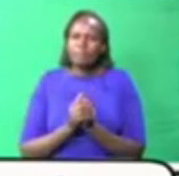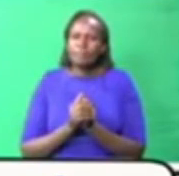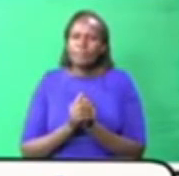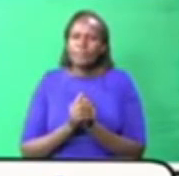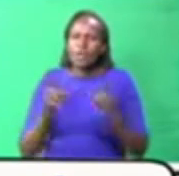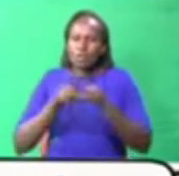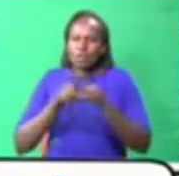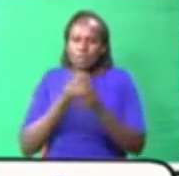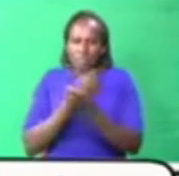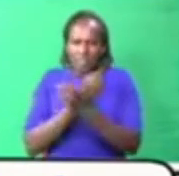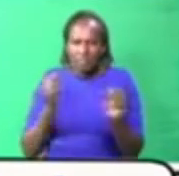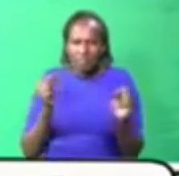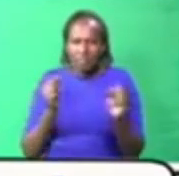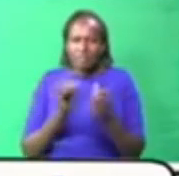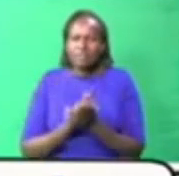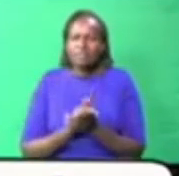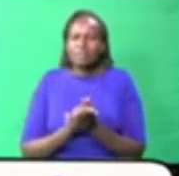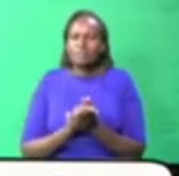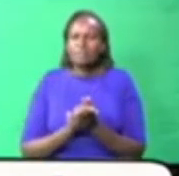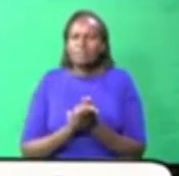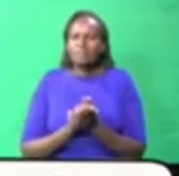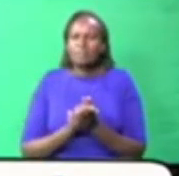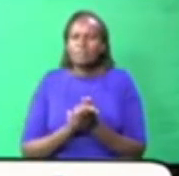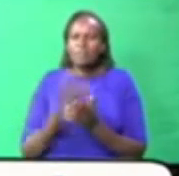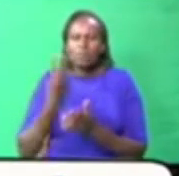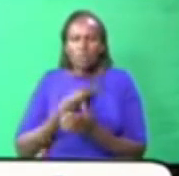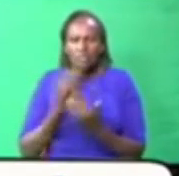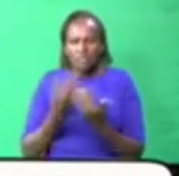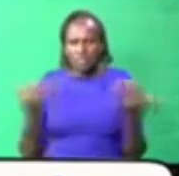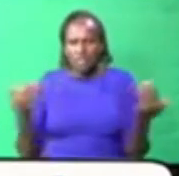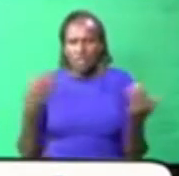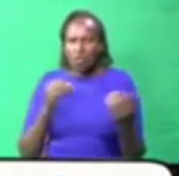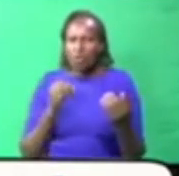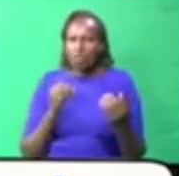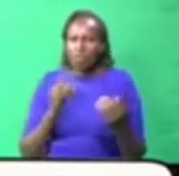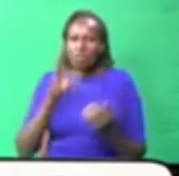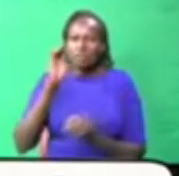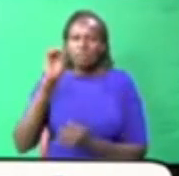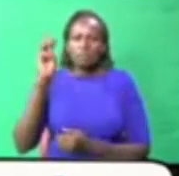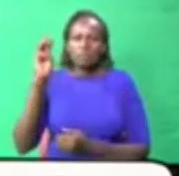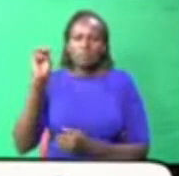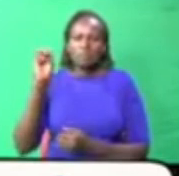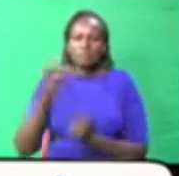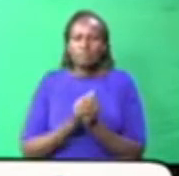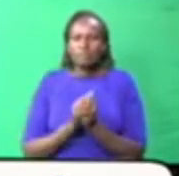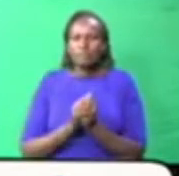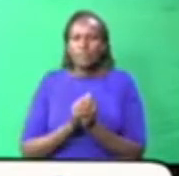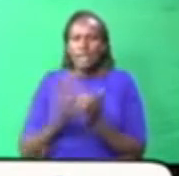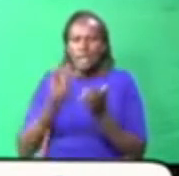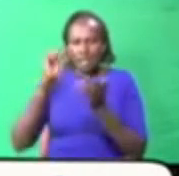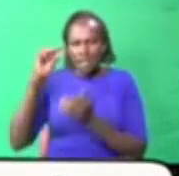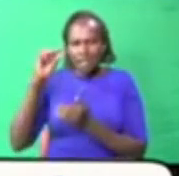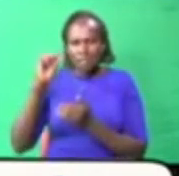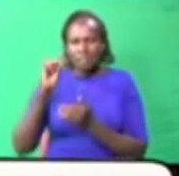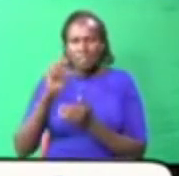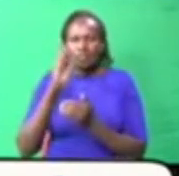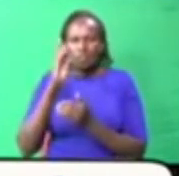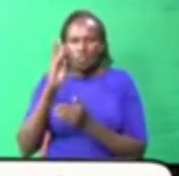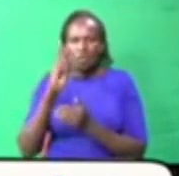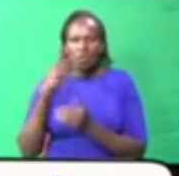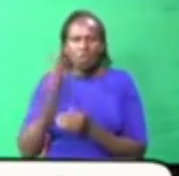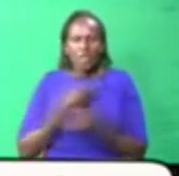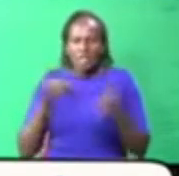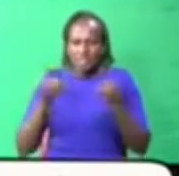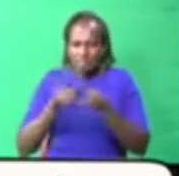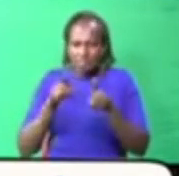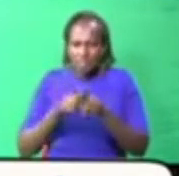same year he lived 100-fold. We are of the children of the covenant. The Bible says, the book of Galatians 4, that we, like Isaac,